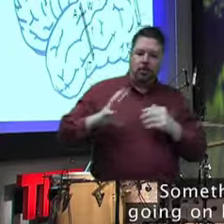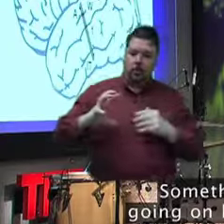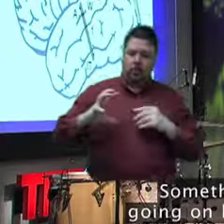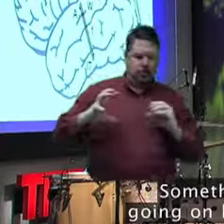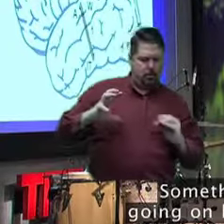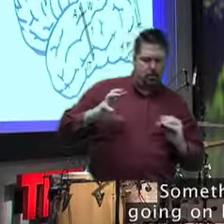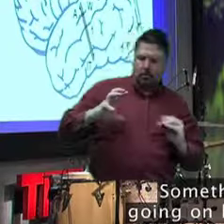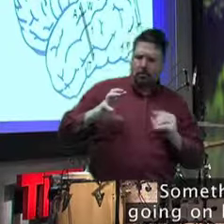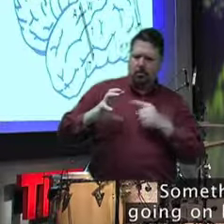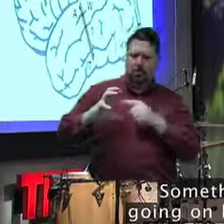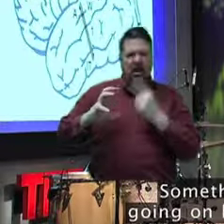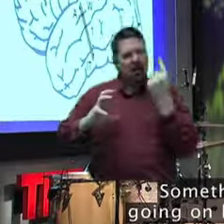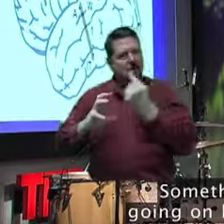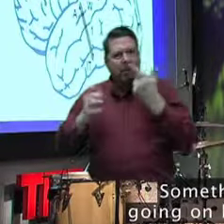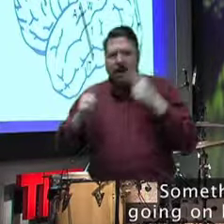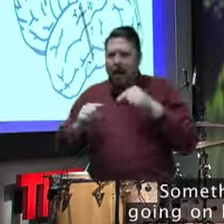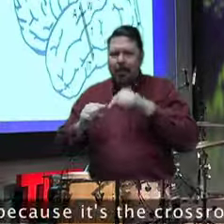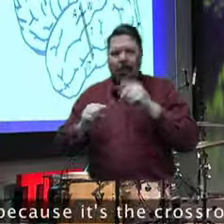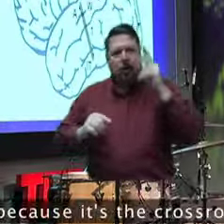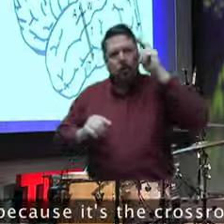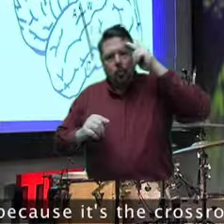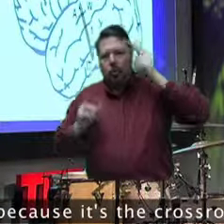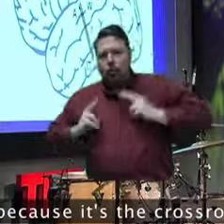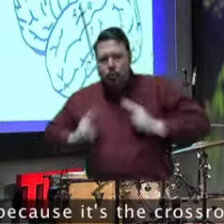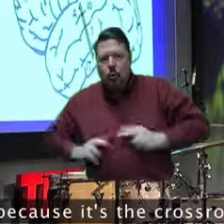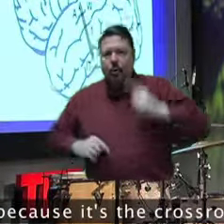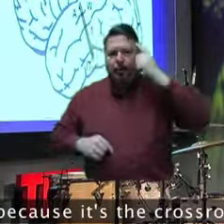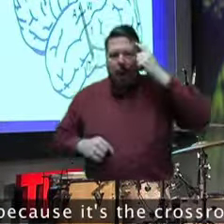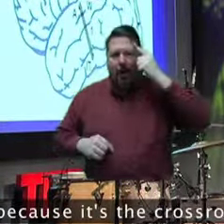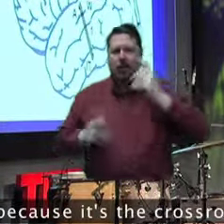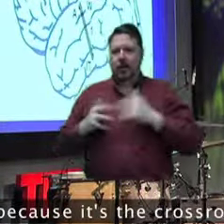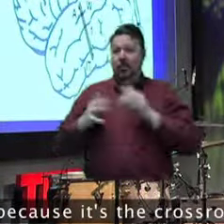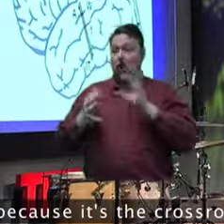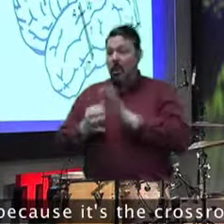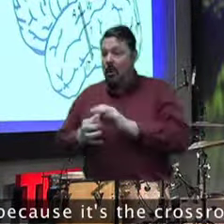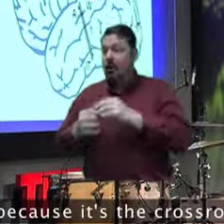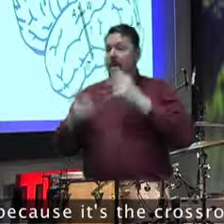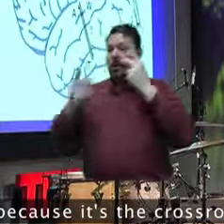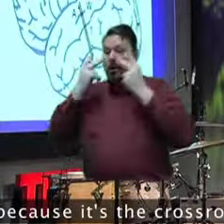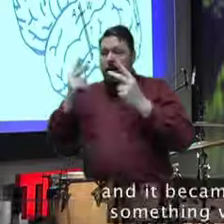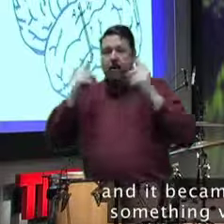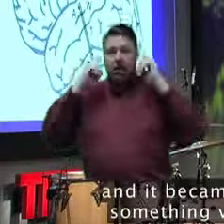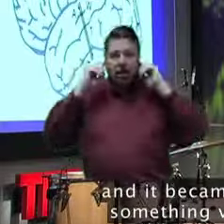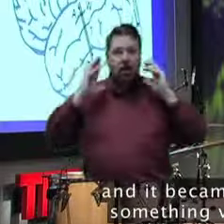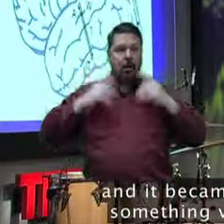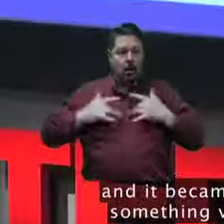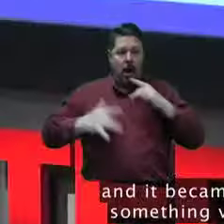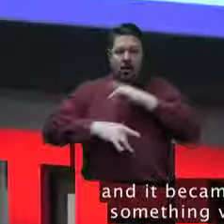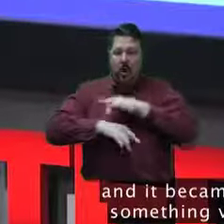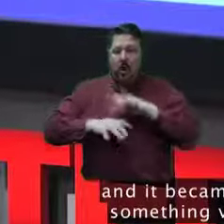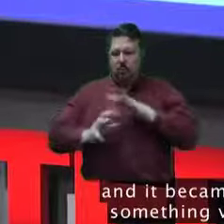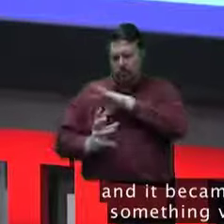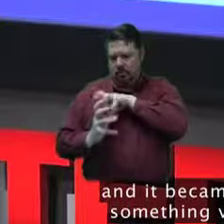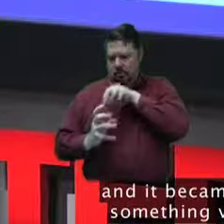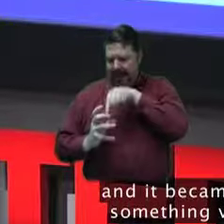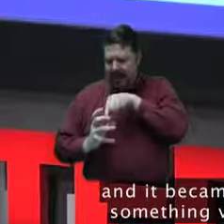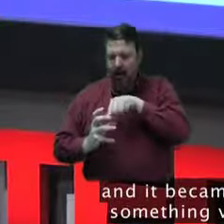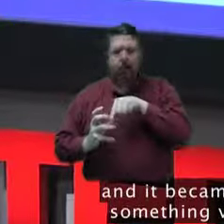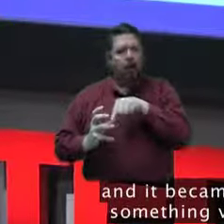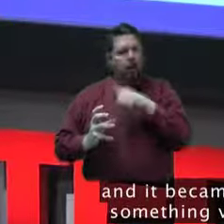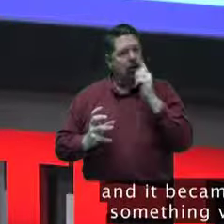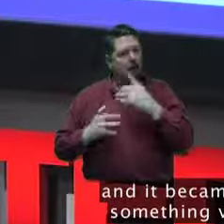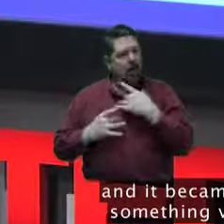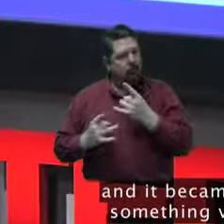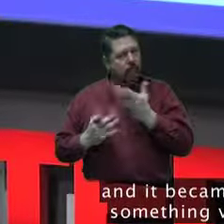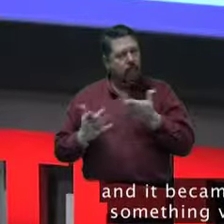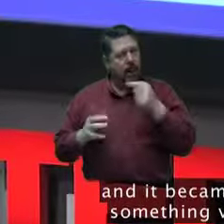interesting is going on here in the angular gyrus. Because it's the crossroads between hearing, vision and touch. Enormous in humans